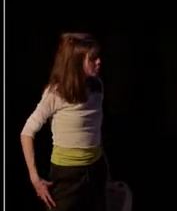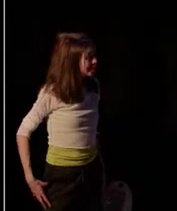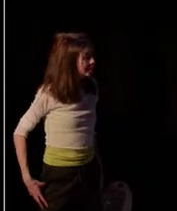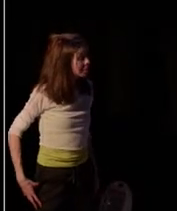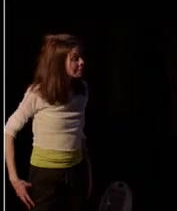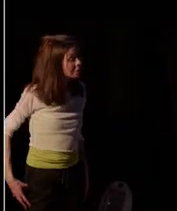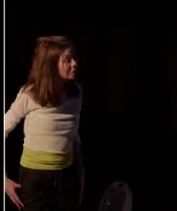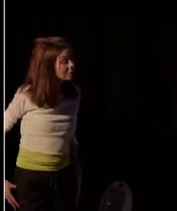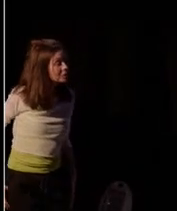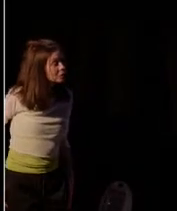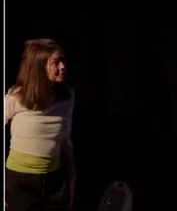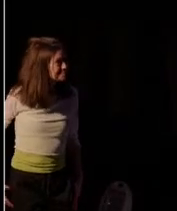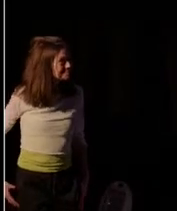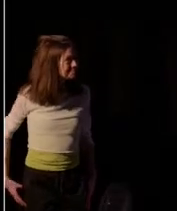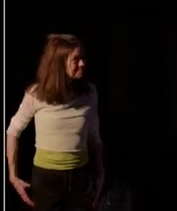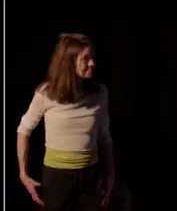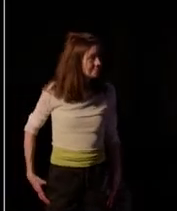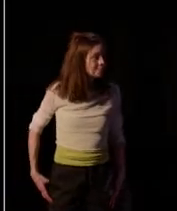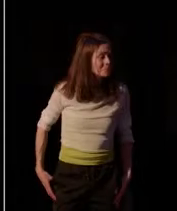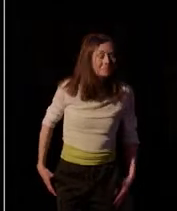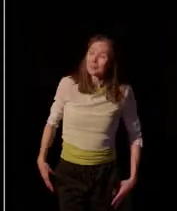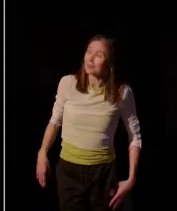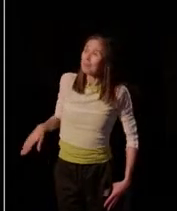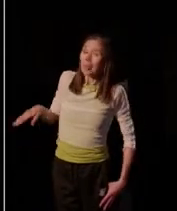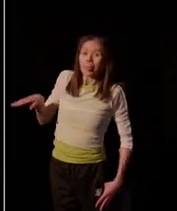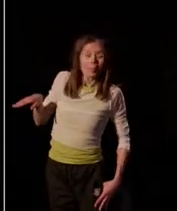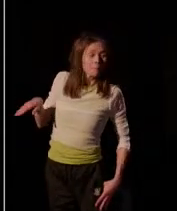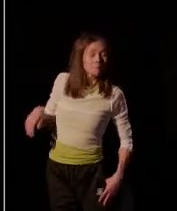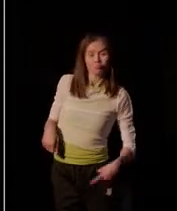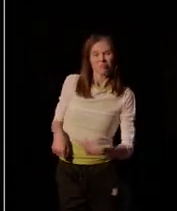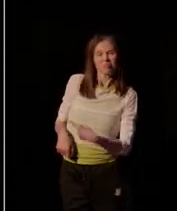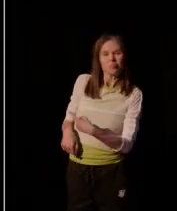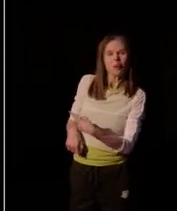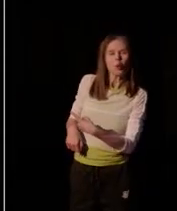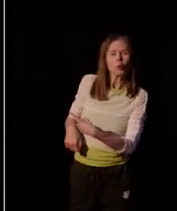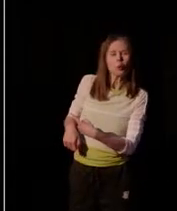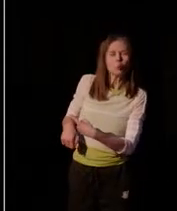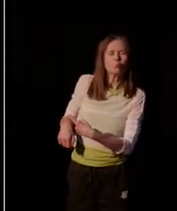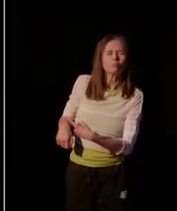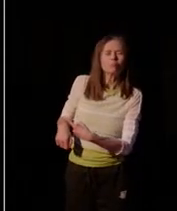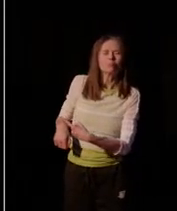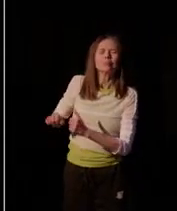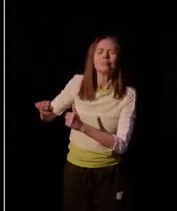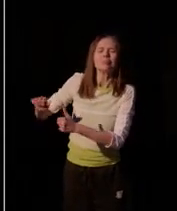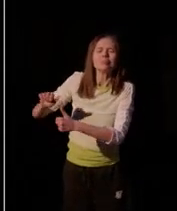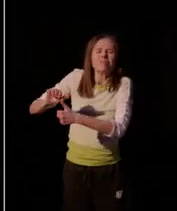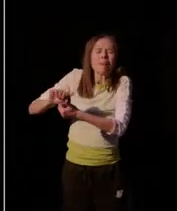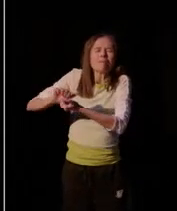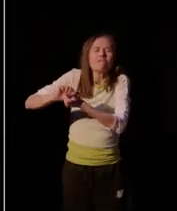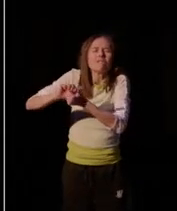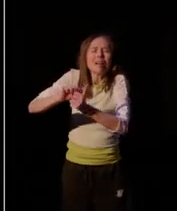Paulina, who holds the memory of Hermione dear, I know. If only I'd listened to your